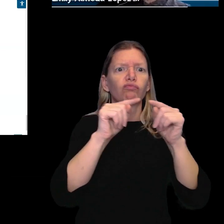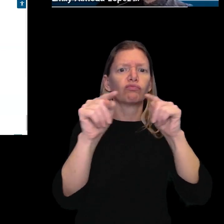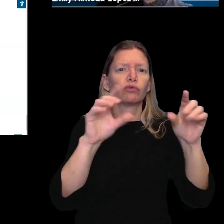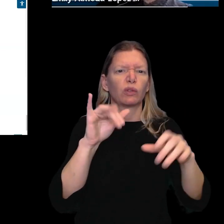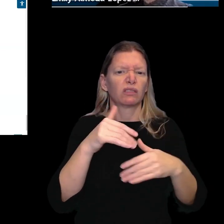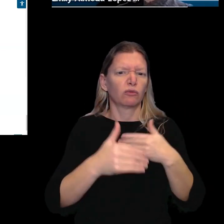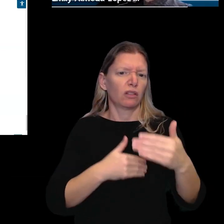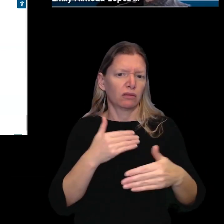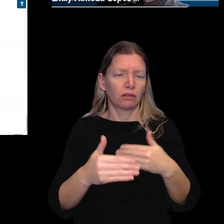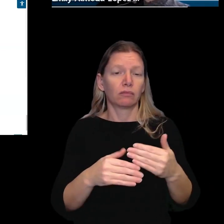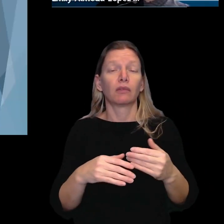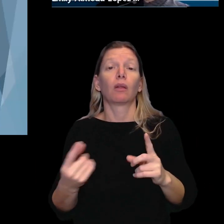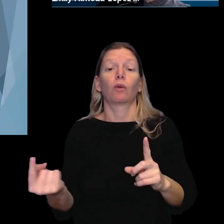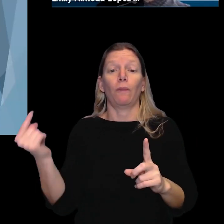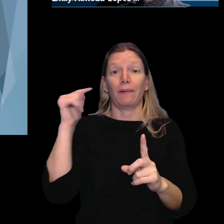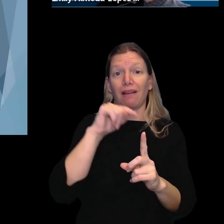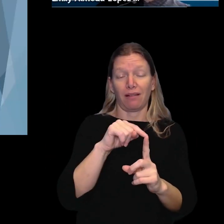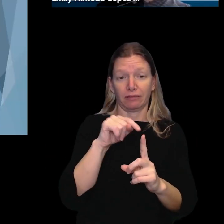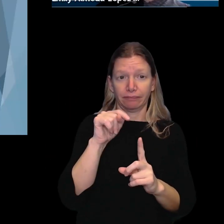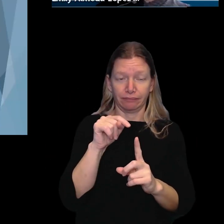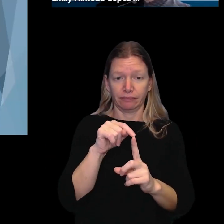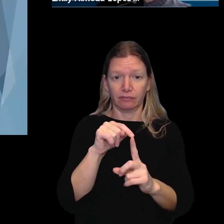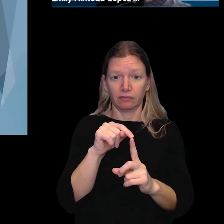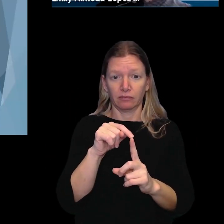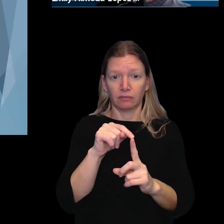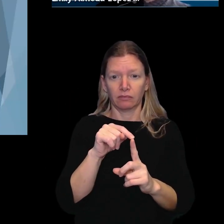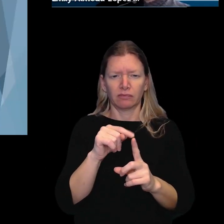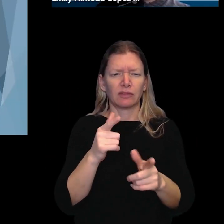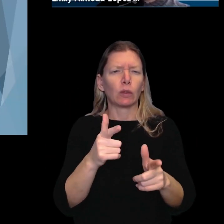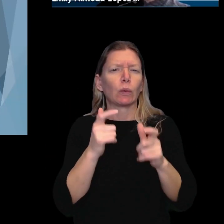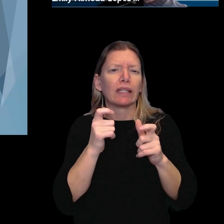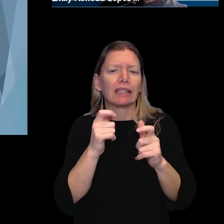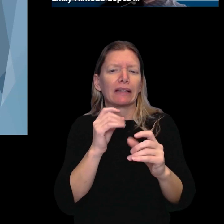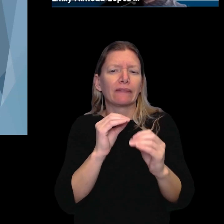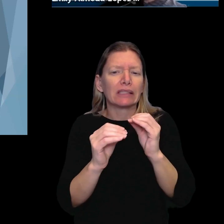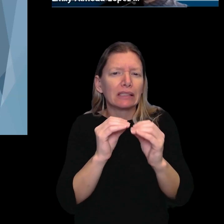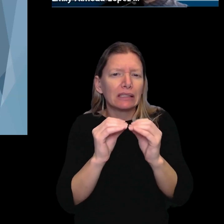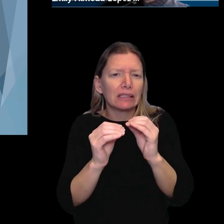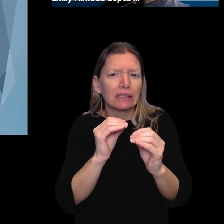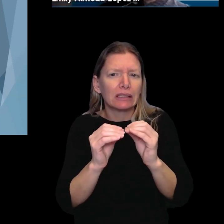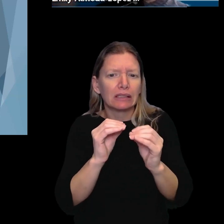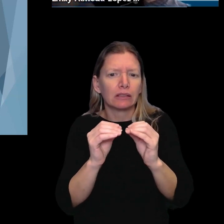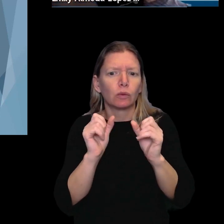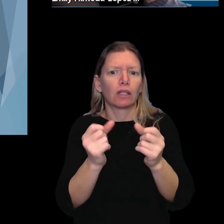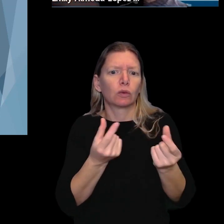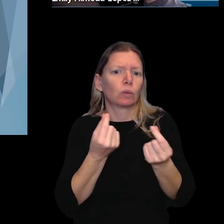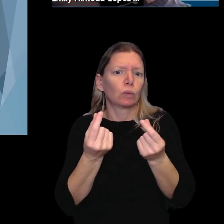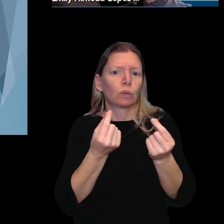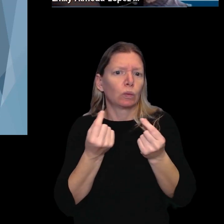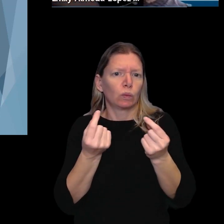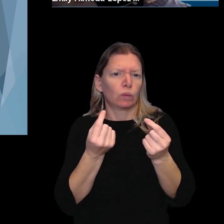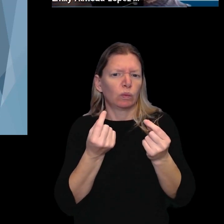this process. So if we go back to here, um, again, this is just some quick